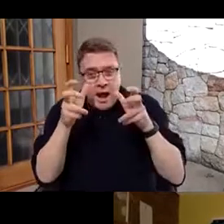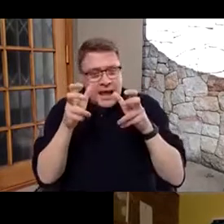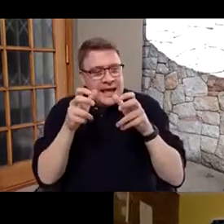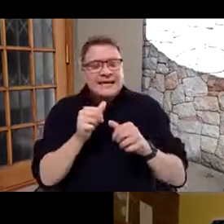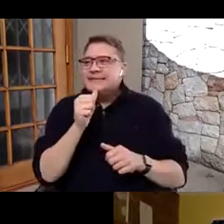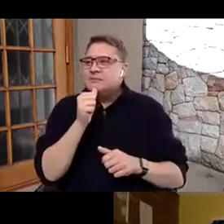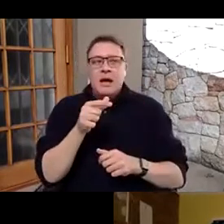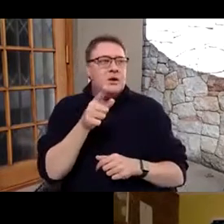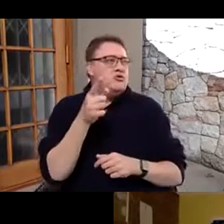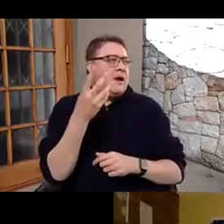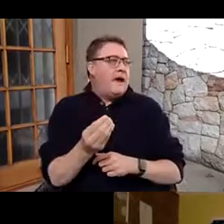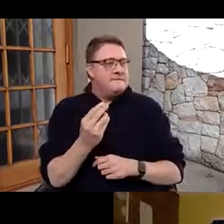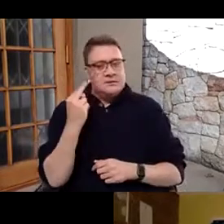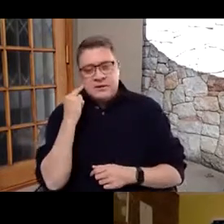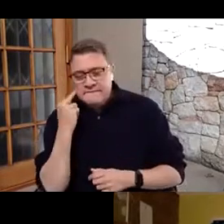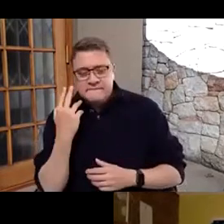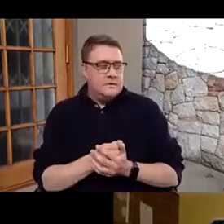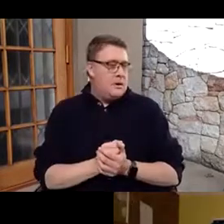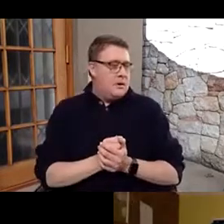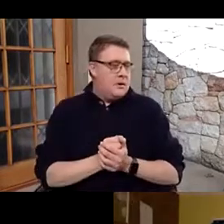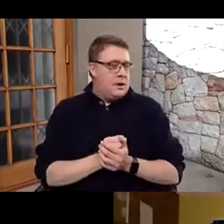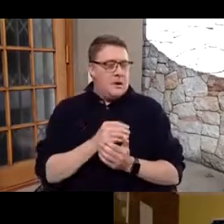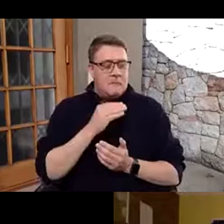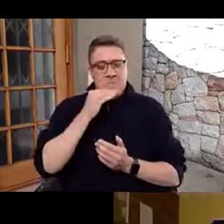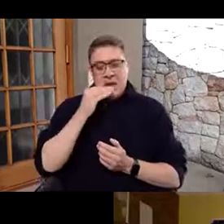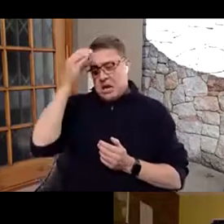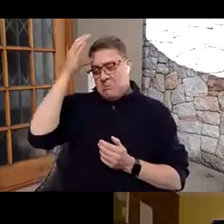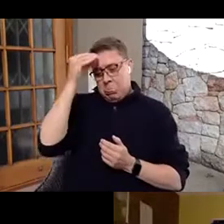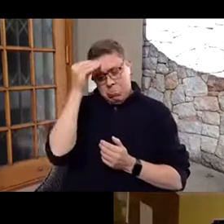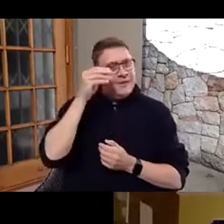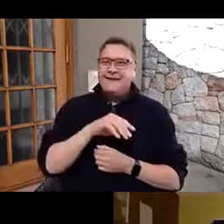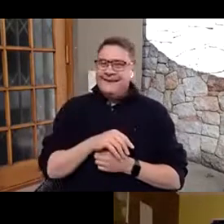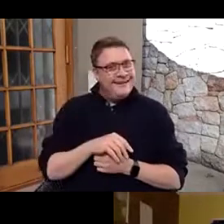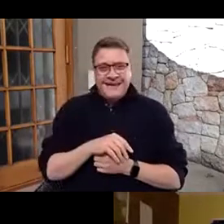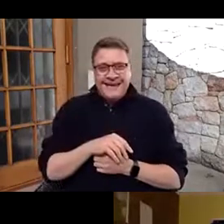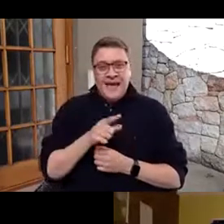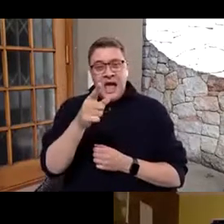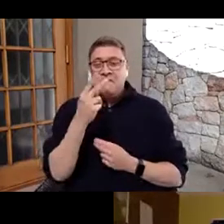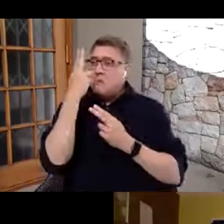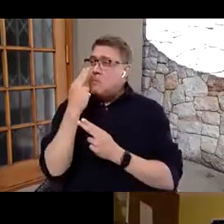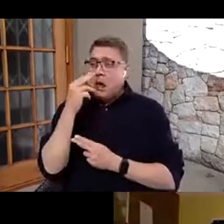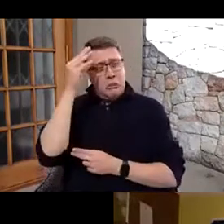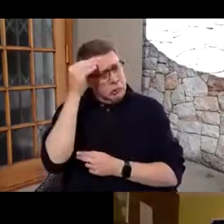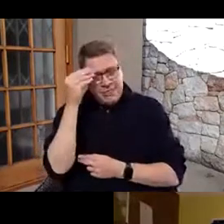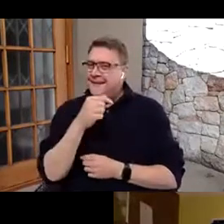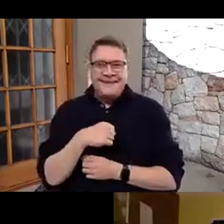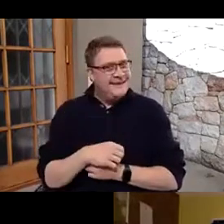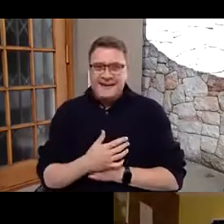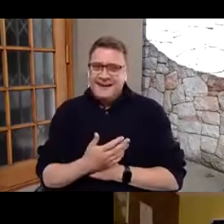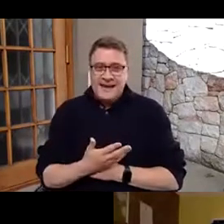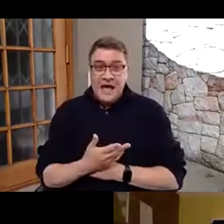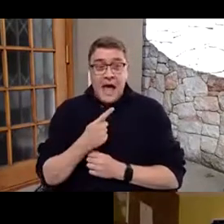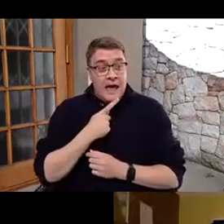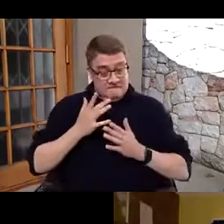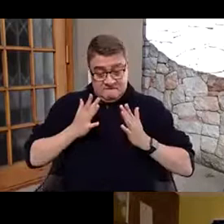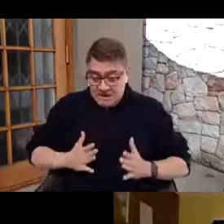are deaf. It doesn't mean that you're intellectually impaired. If you're blind, you're not intellectually impaired. If you've got a physical disability, you're